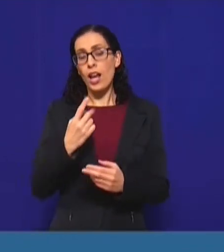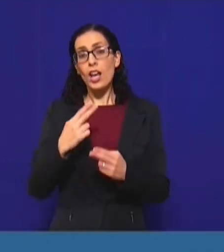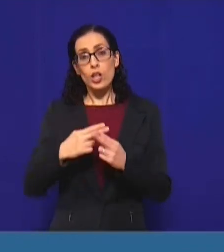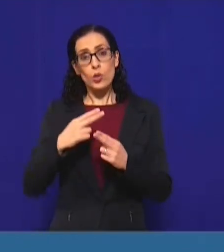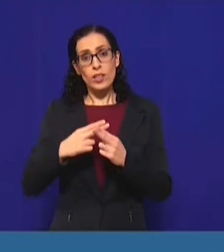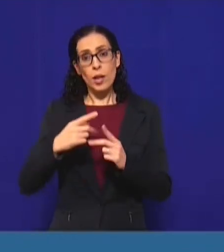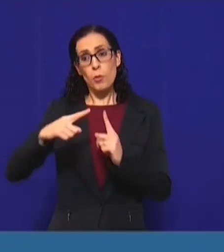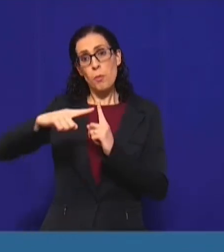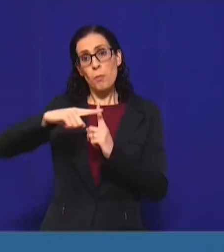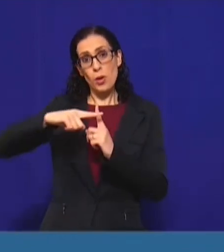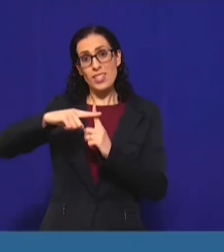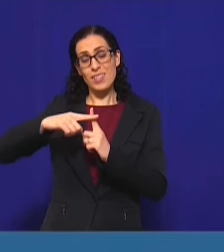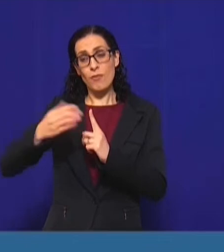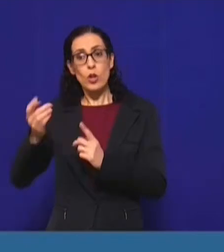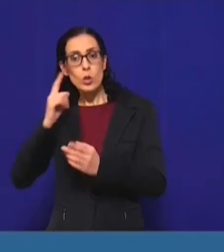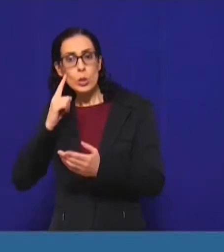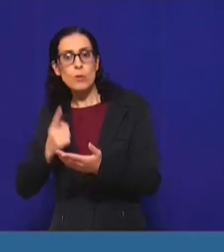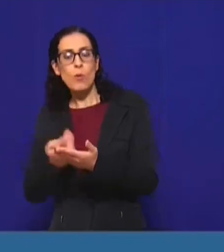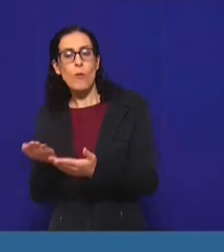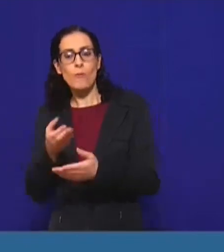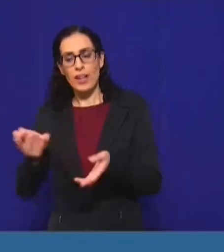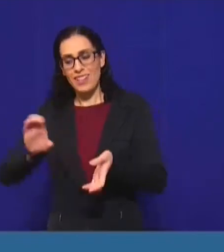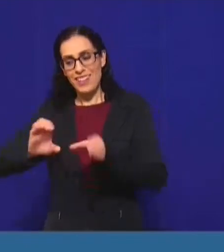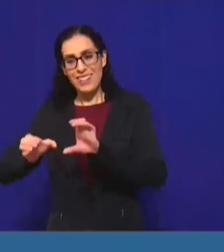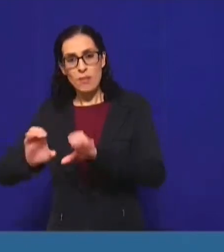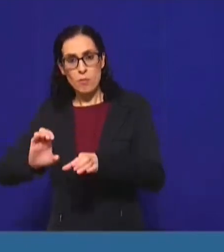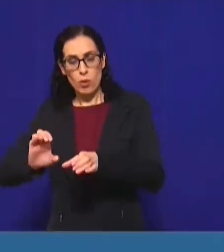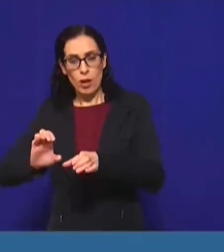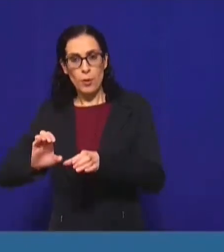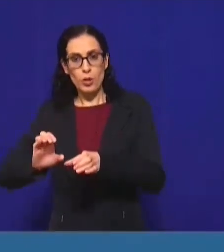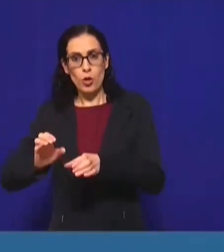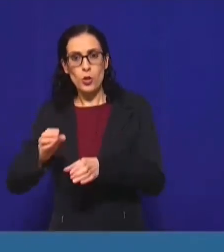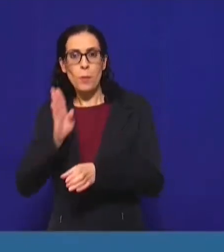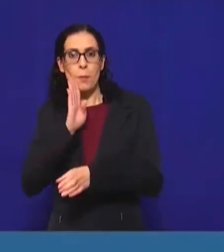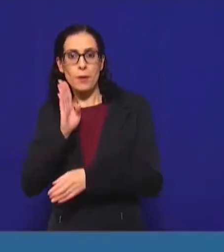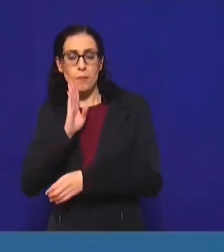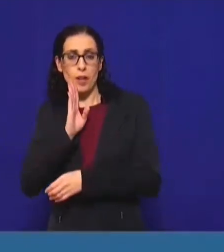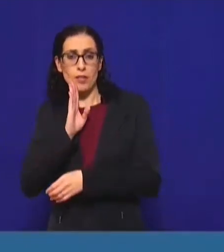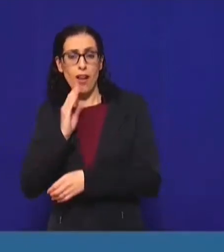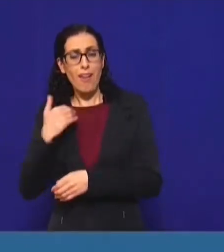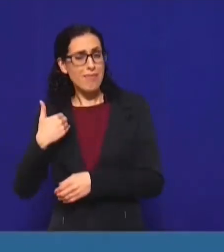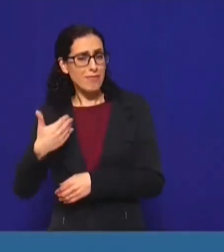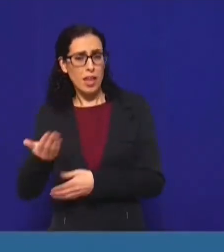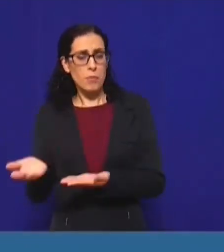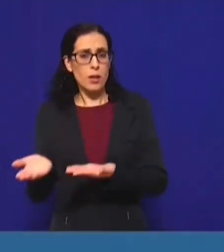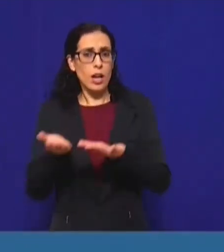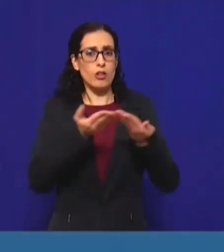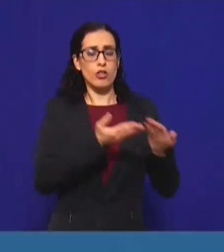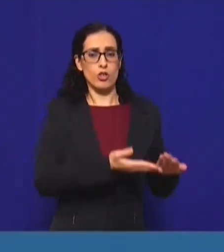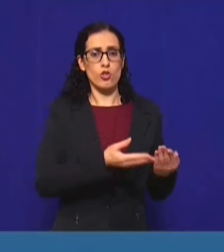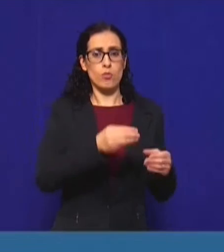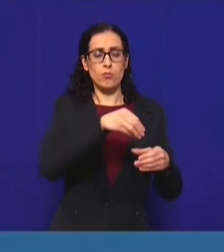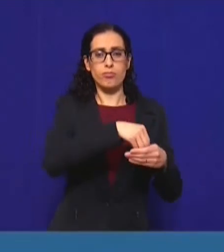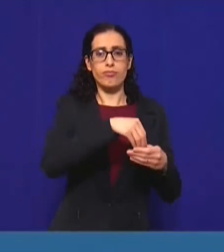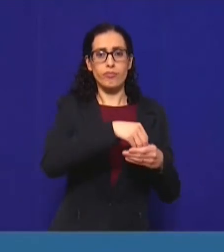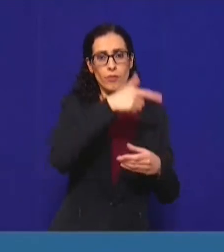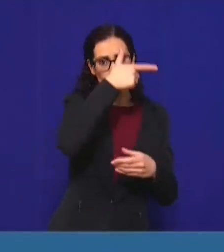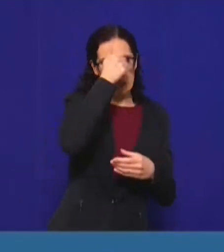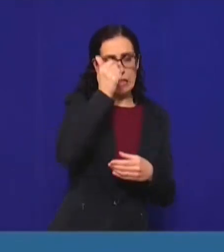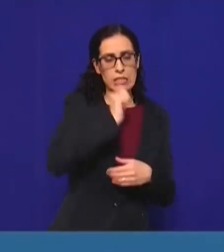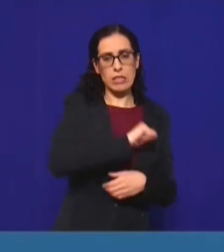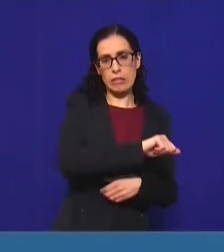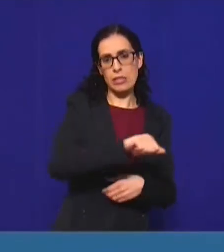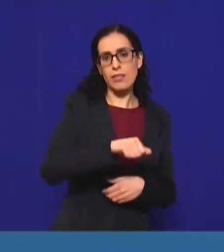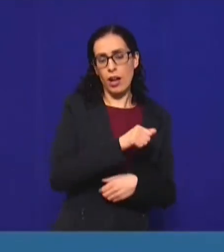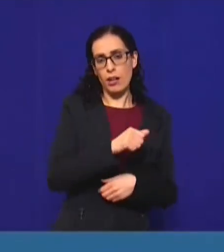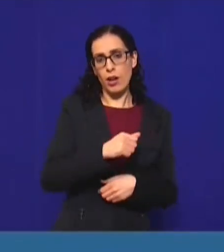pożittivi mill-laboratorji li għandhom faċilitajiet li jagħmlu PCR tests, hemmhekk dejjem kienu qegħdin jiġu inklużi fit-testijiet tagħna. Ġifieri